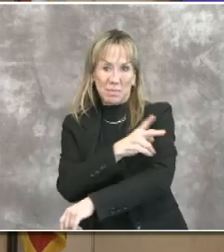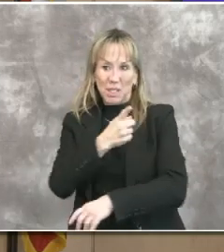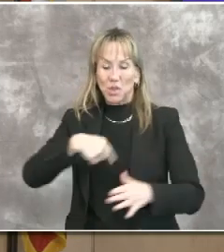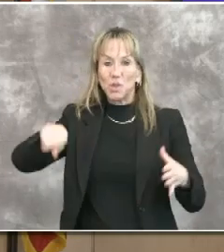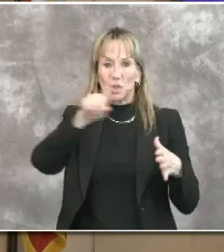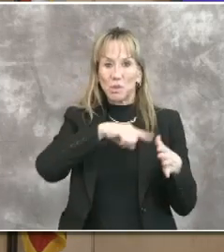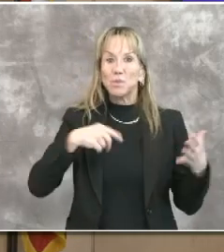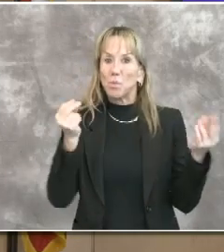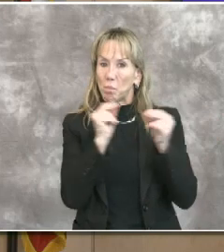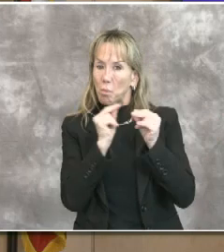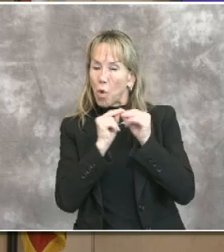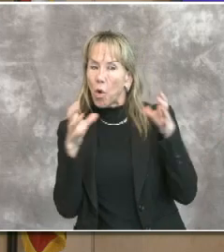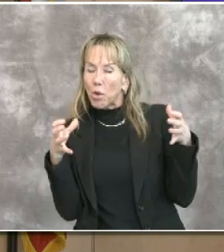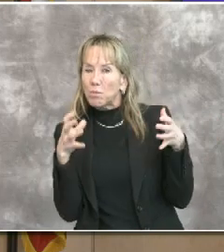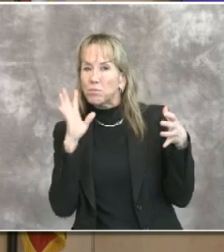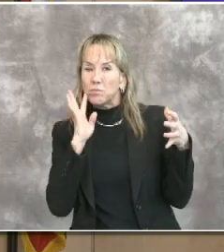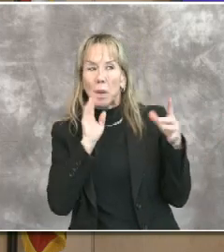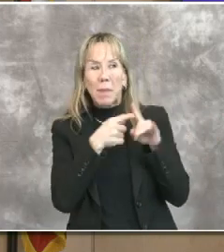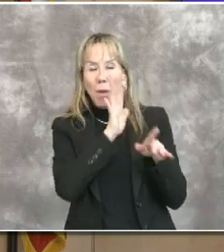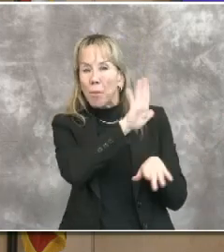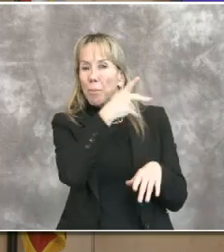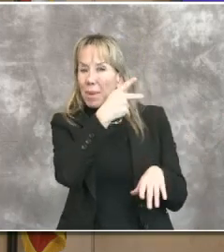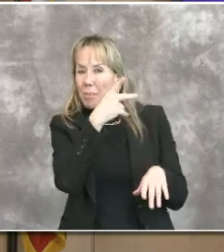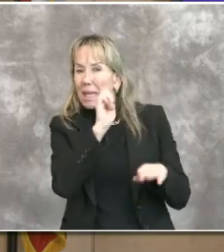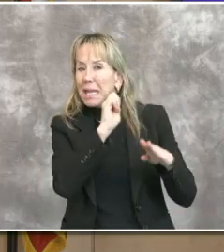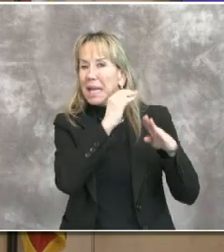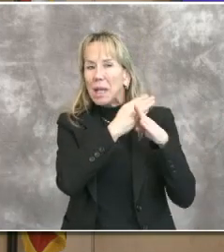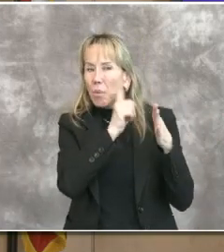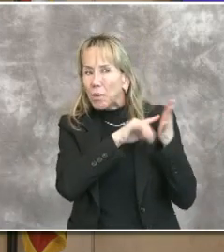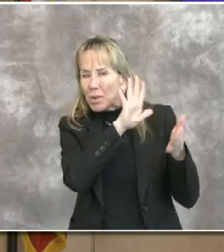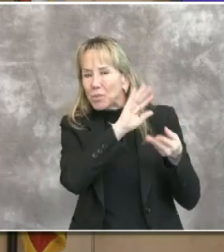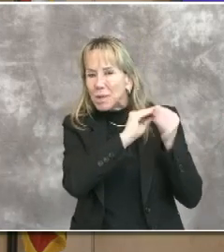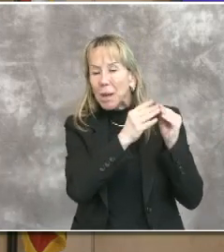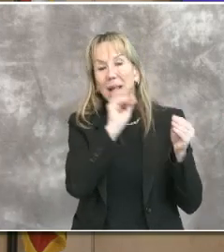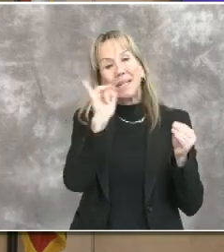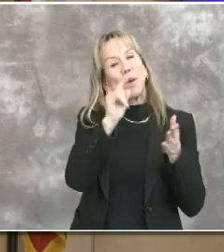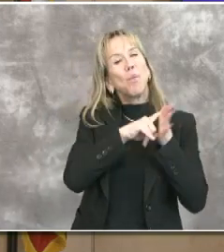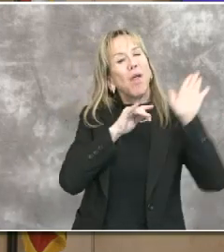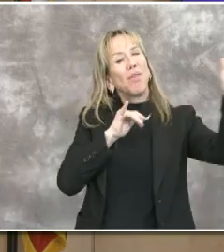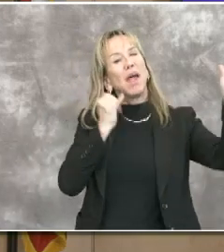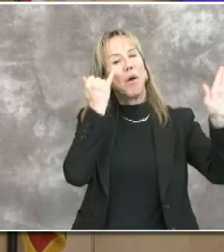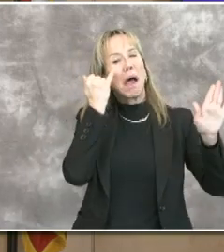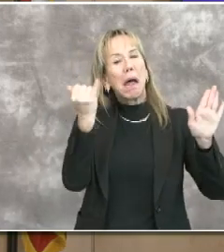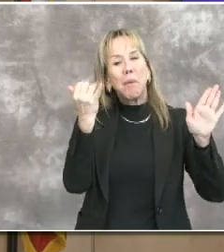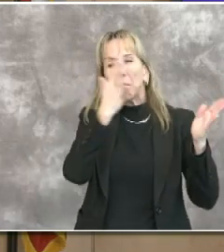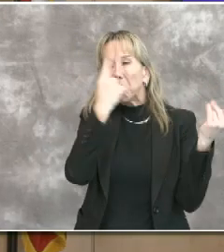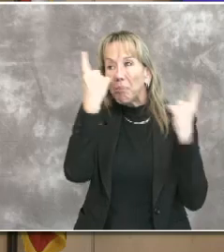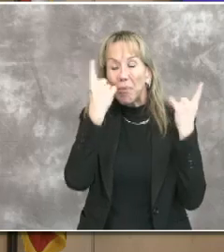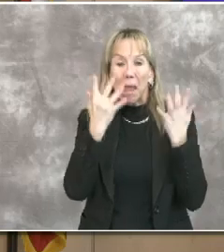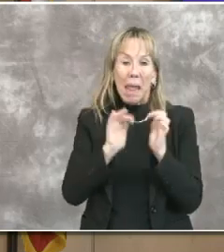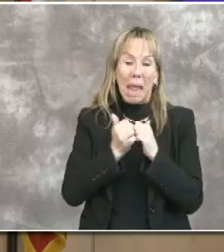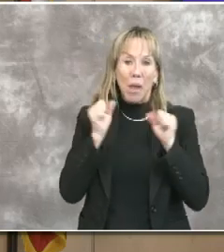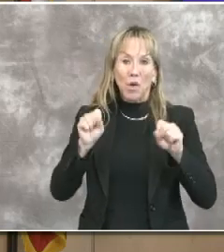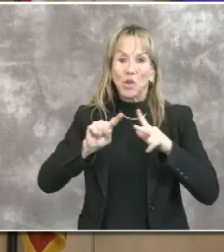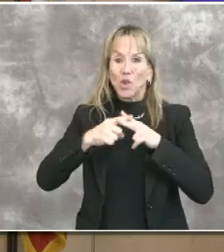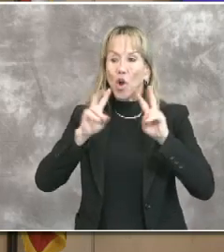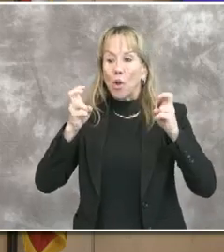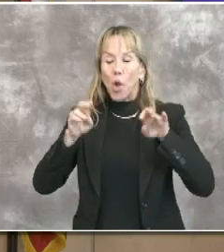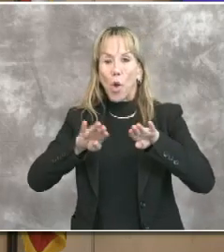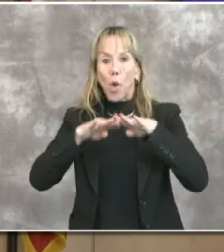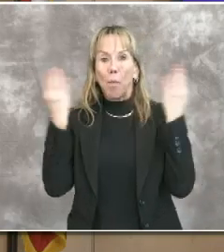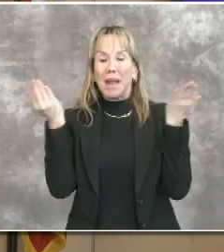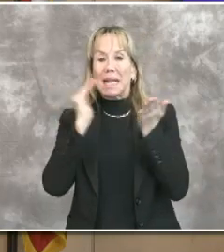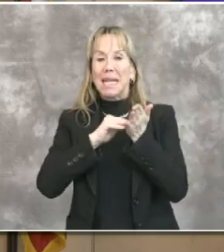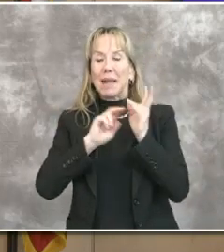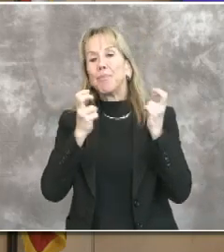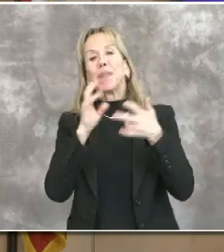regarding both the status of their personal protective equipment, but also their thoughts and insights on opening up elective procedures